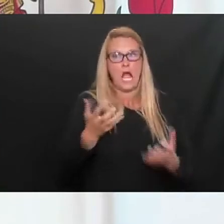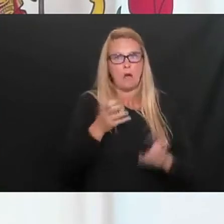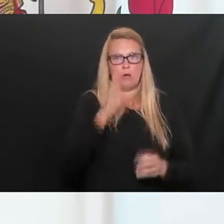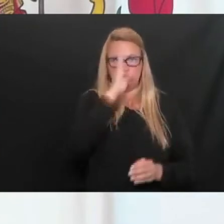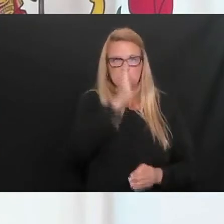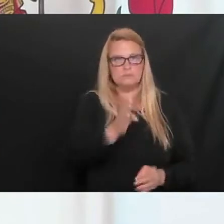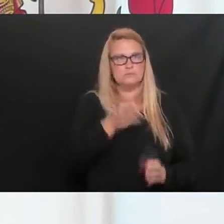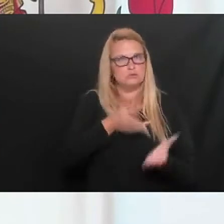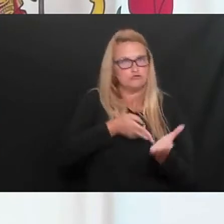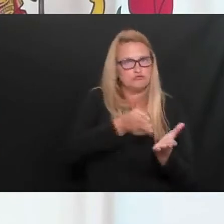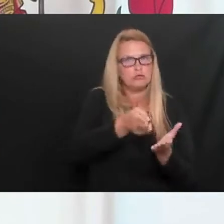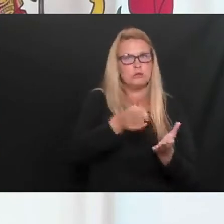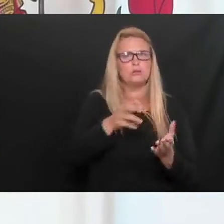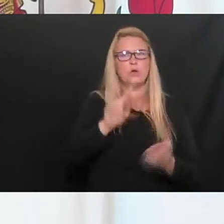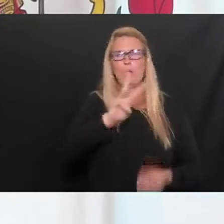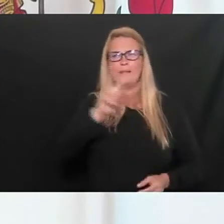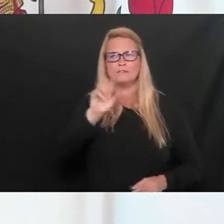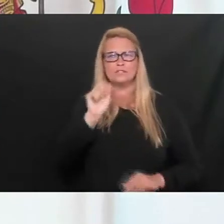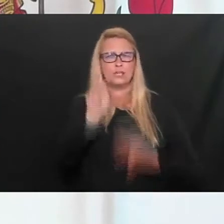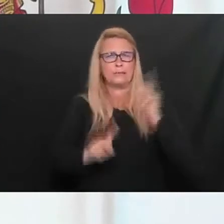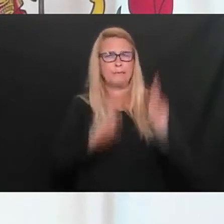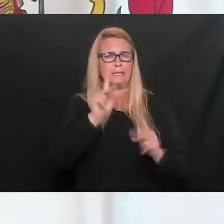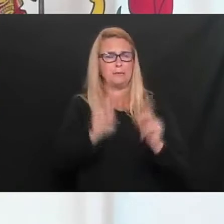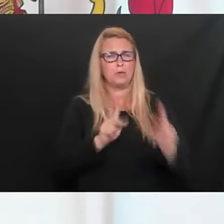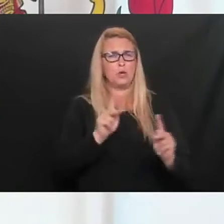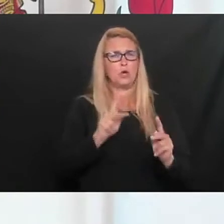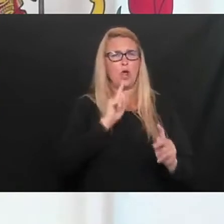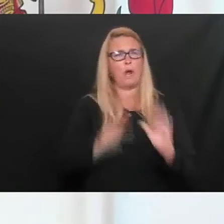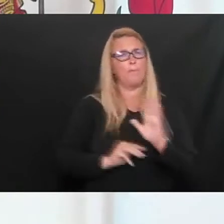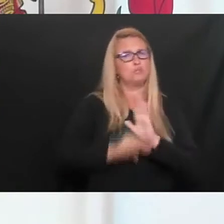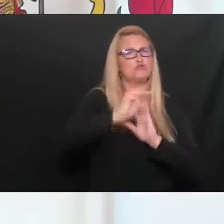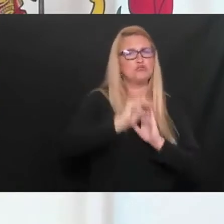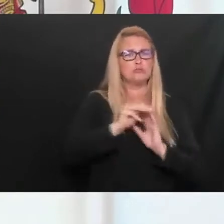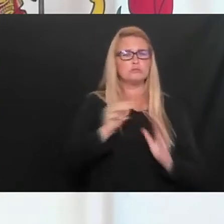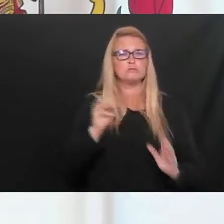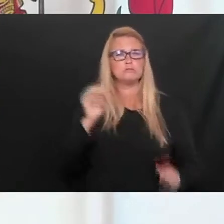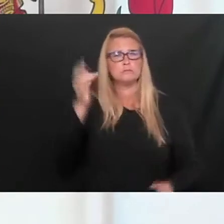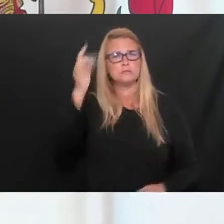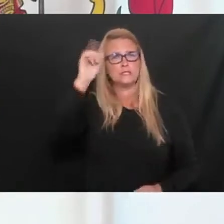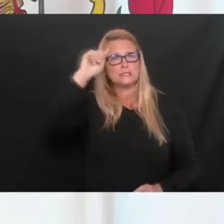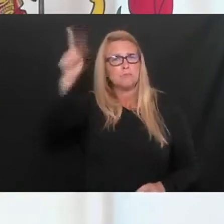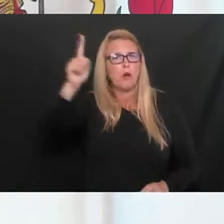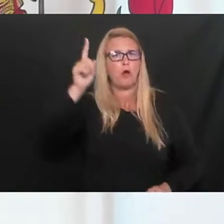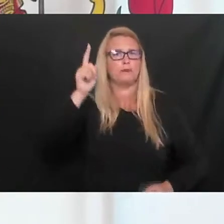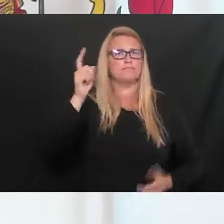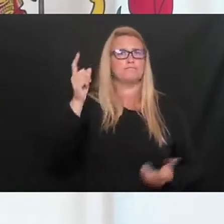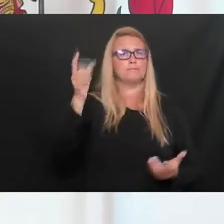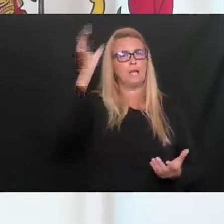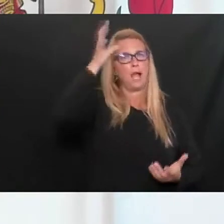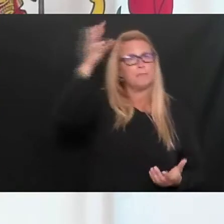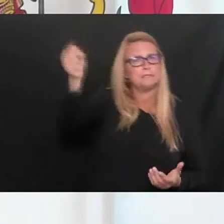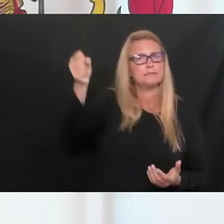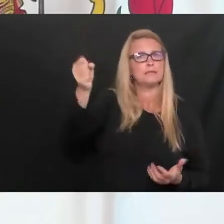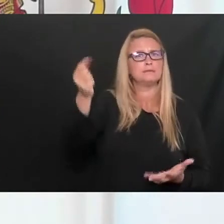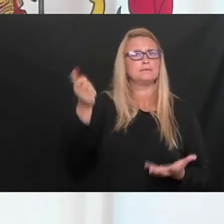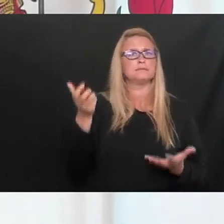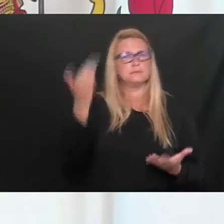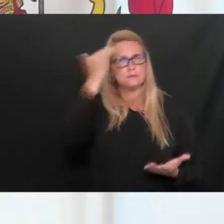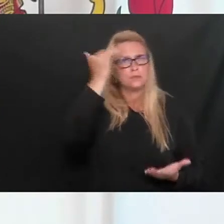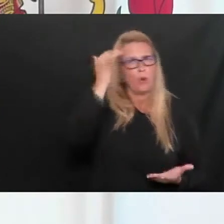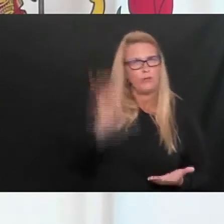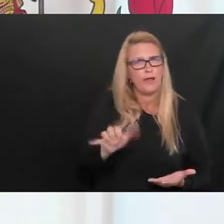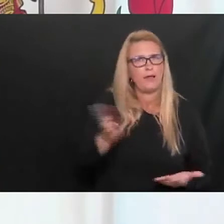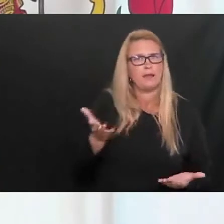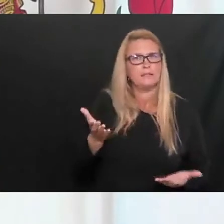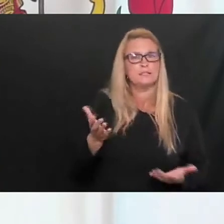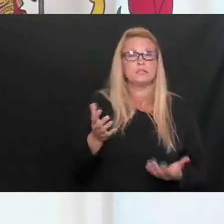are mature, intelligent, good, common sense thinking people. Now, I'm going to tell you